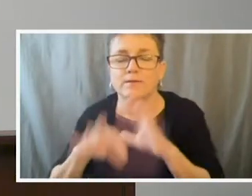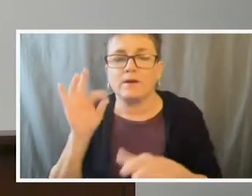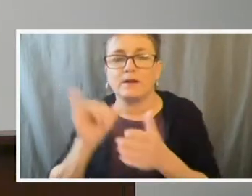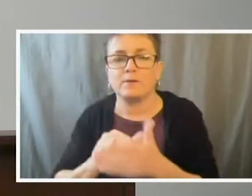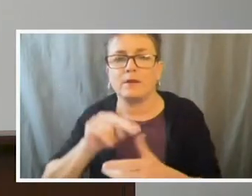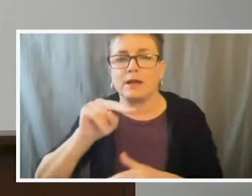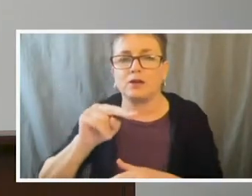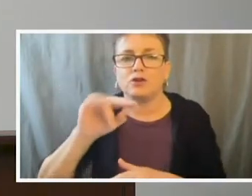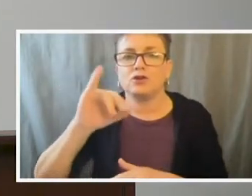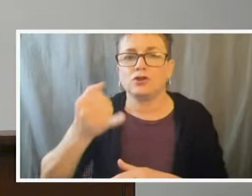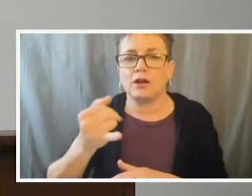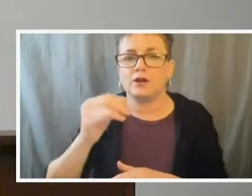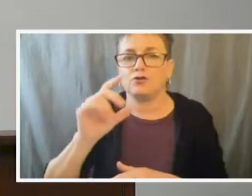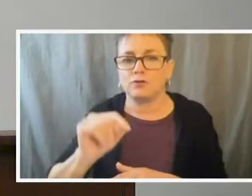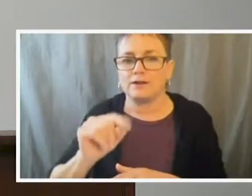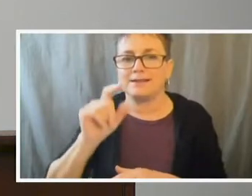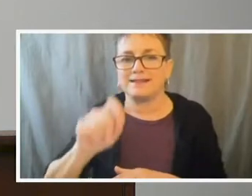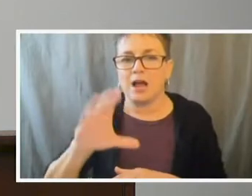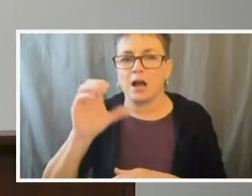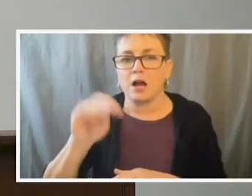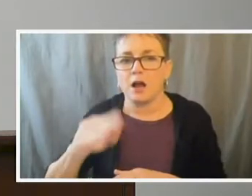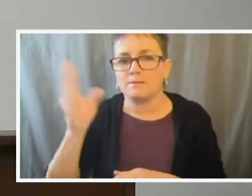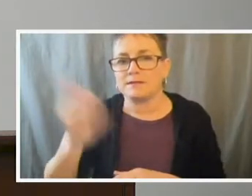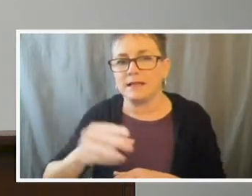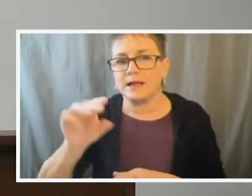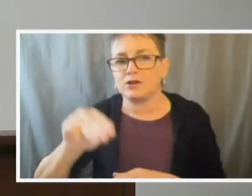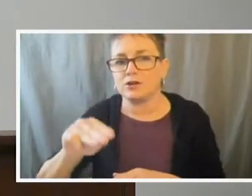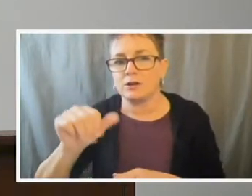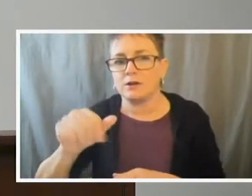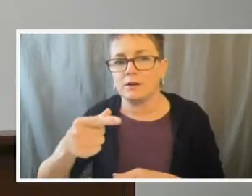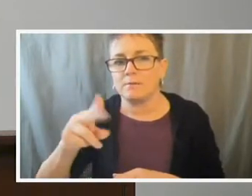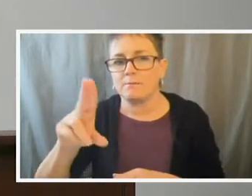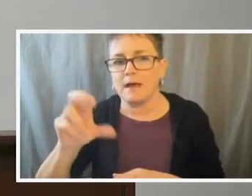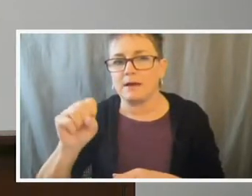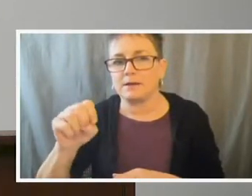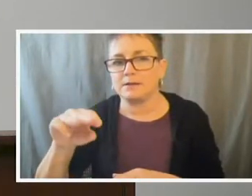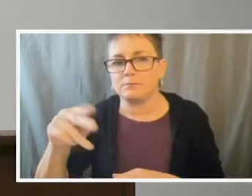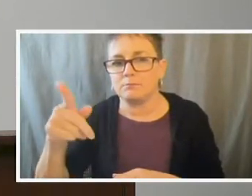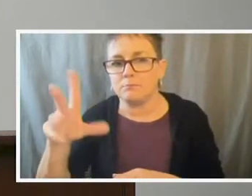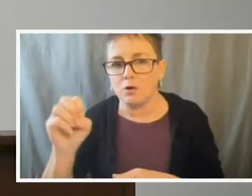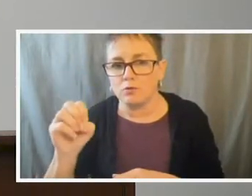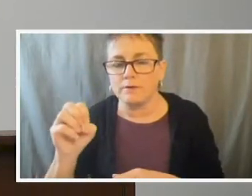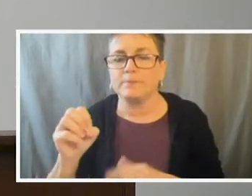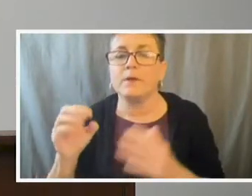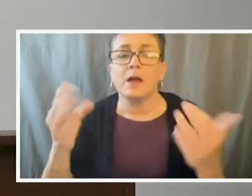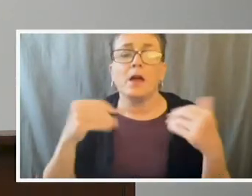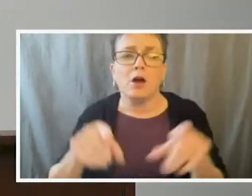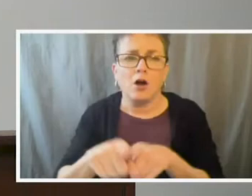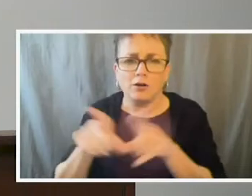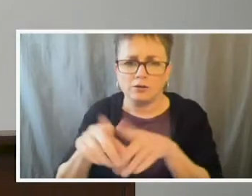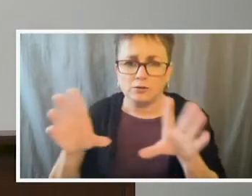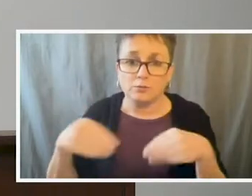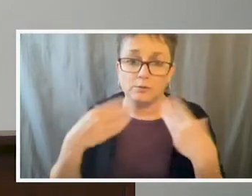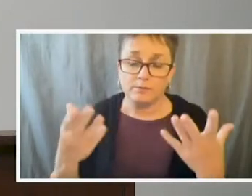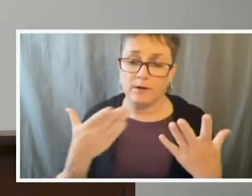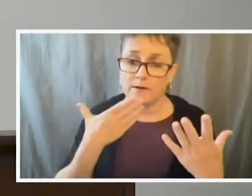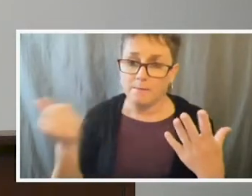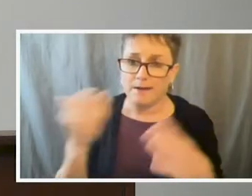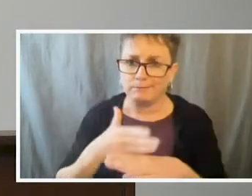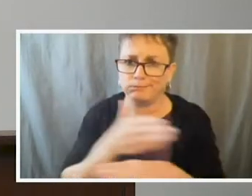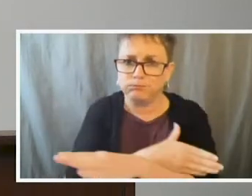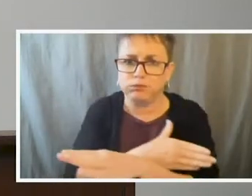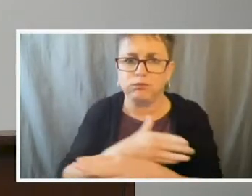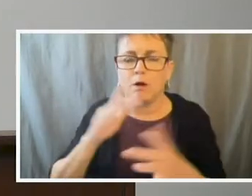njtransit.com/magnusmode. Also last month, we introduced a redesigned, streamlined, and far more user-friendly accessibility webpage, now available at